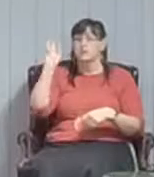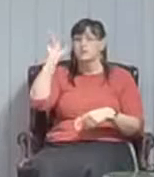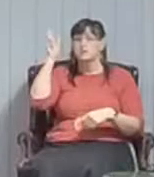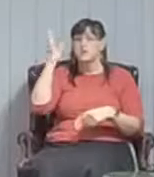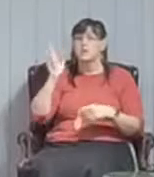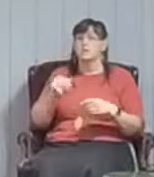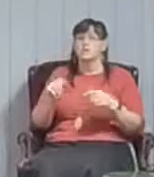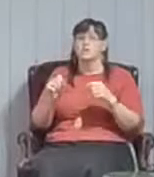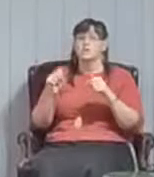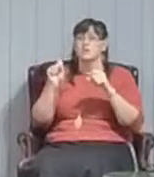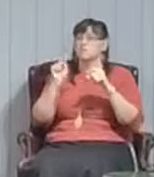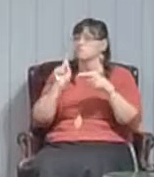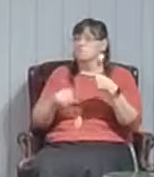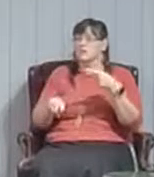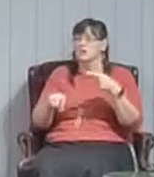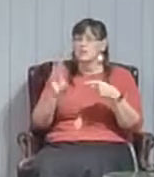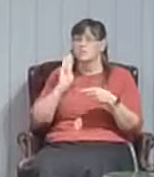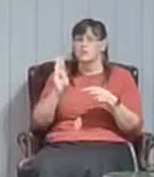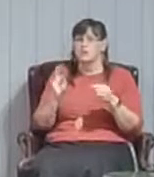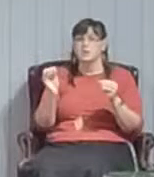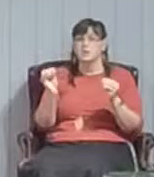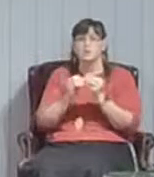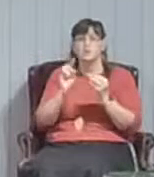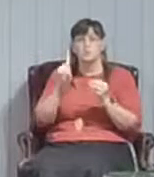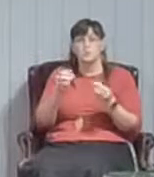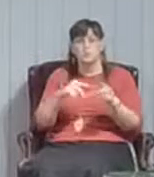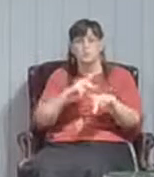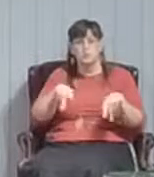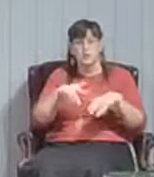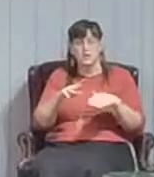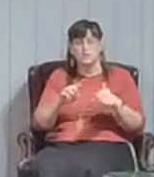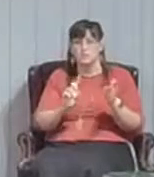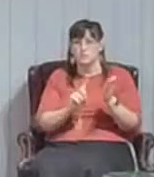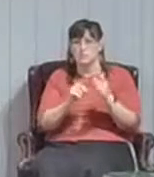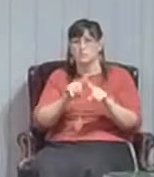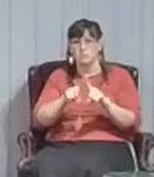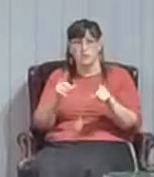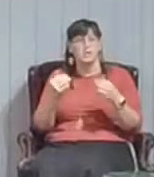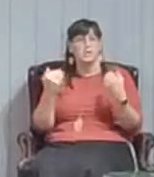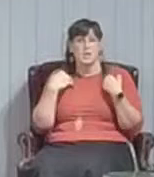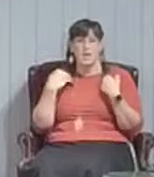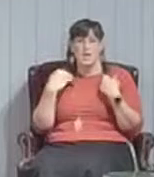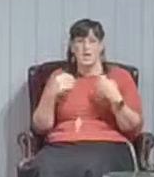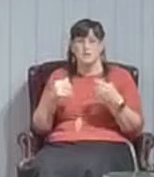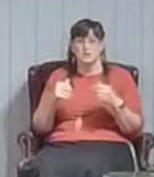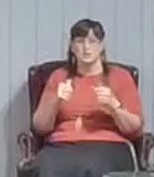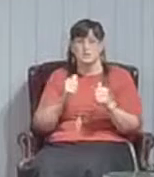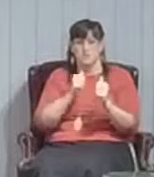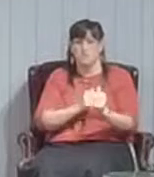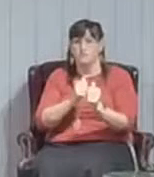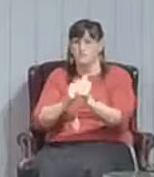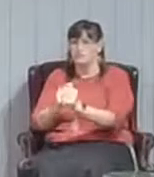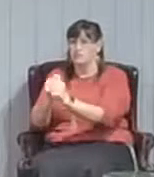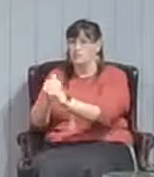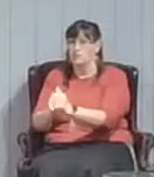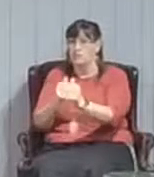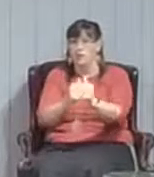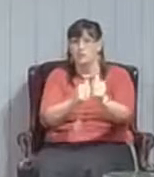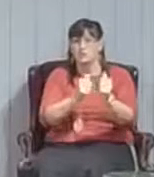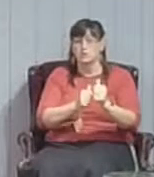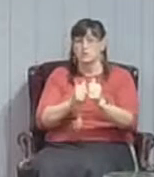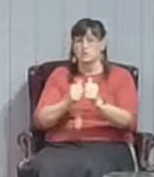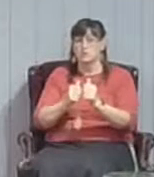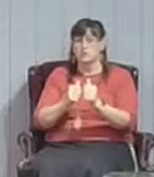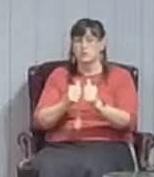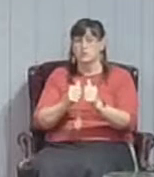Satan cannot be in more than one place at one time, but he does have devils who follow him so that he is able